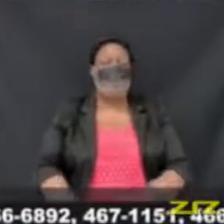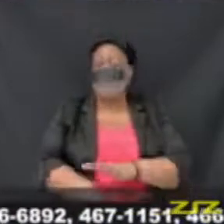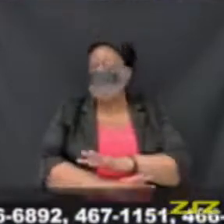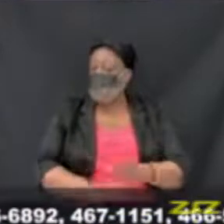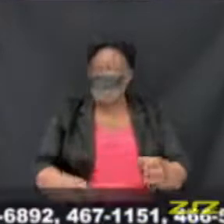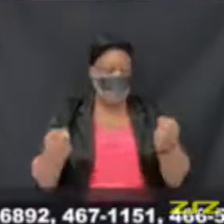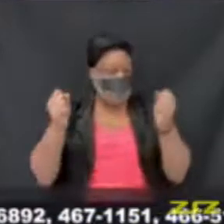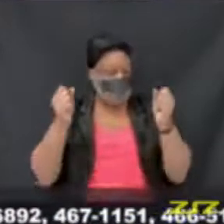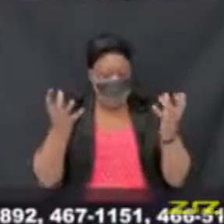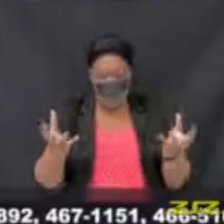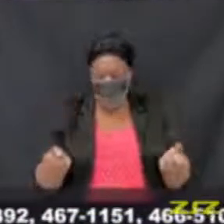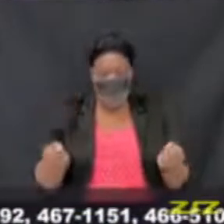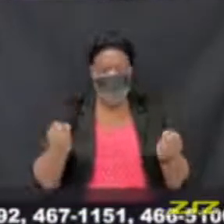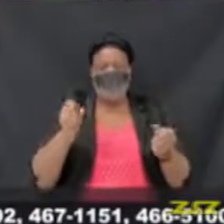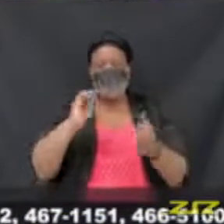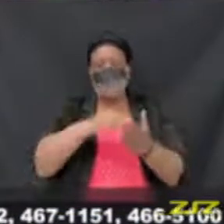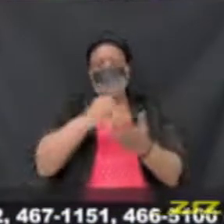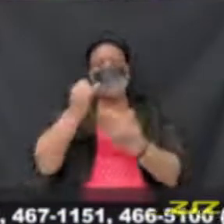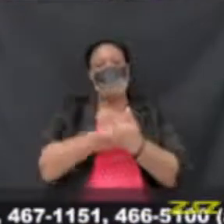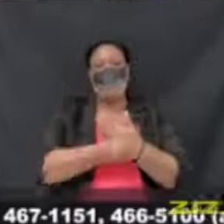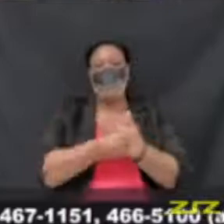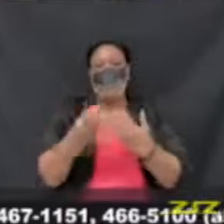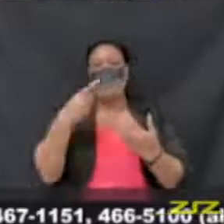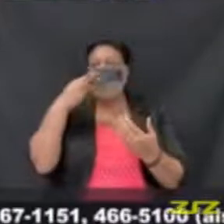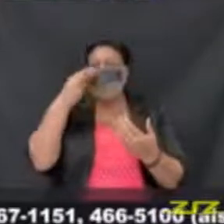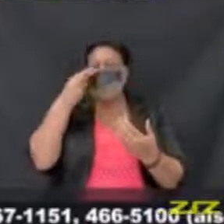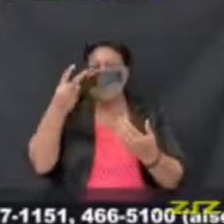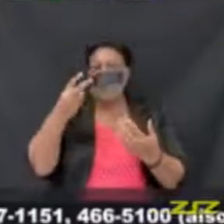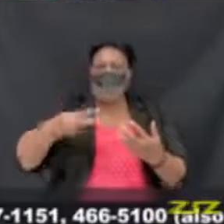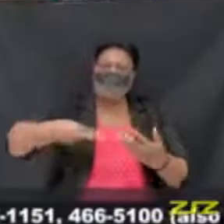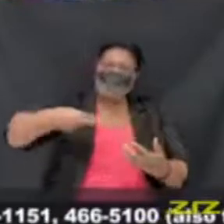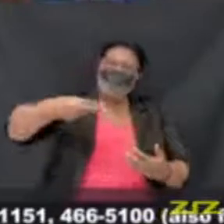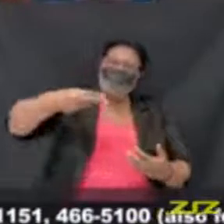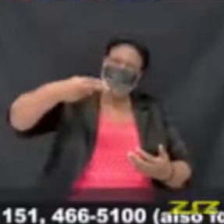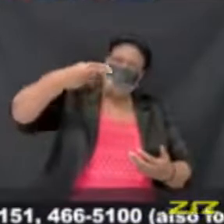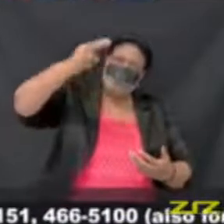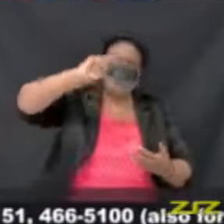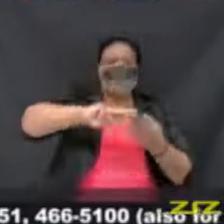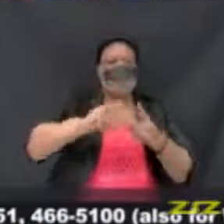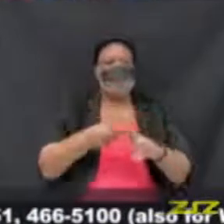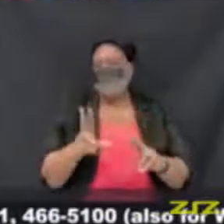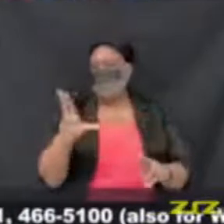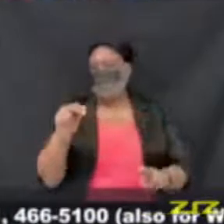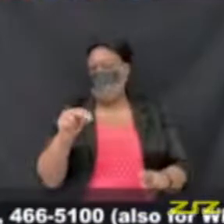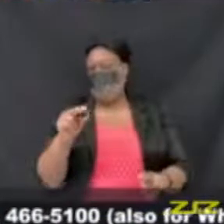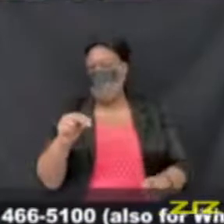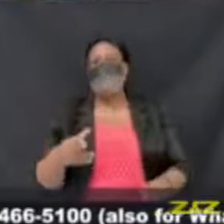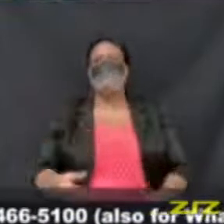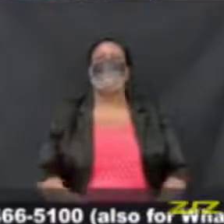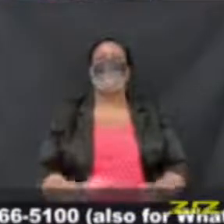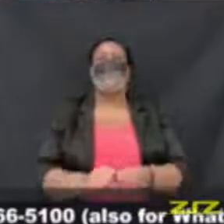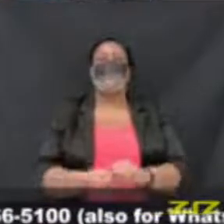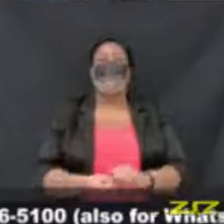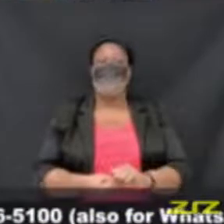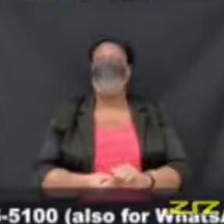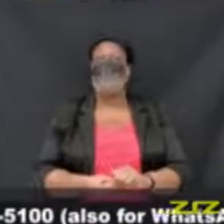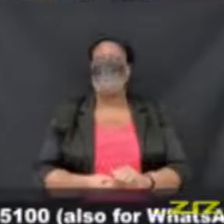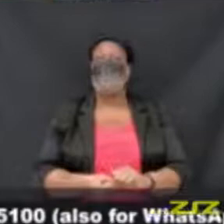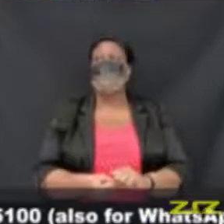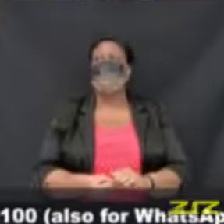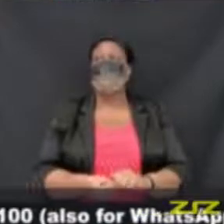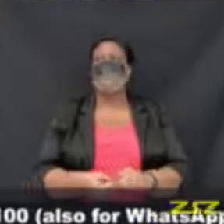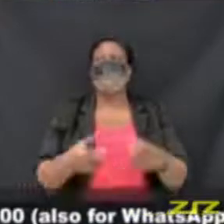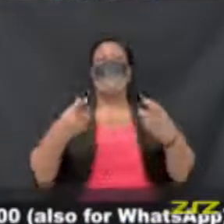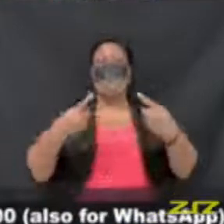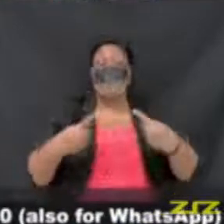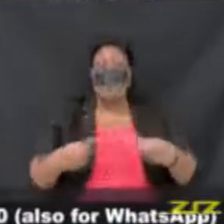see is come January, we have a rising number of cases. And so the protocols and procedures that have been put in place to make